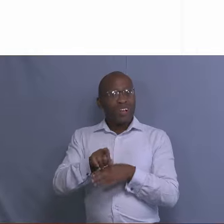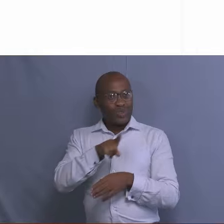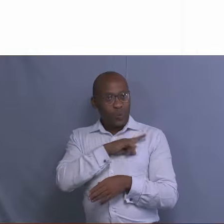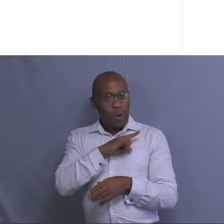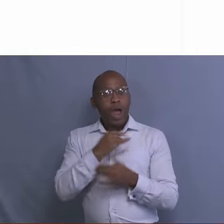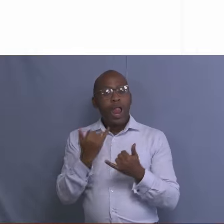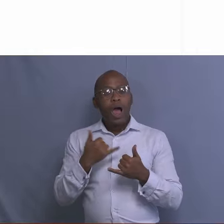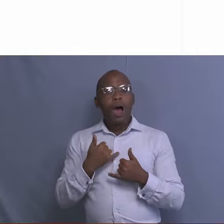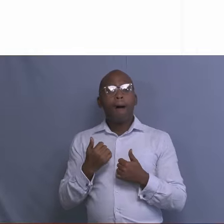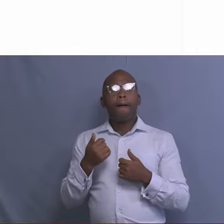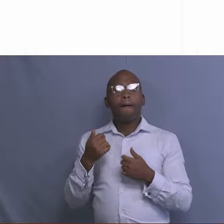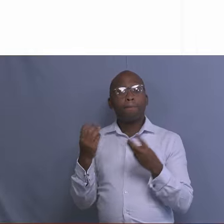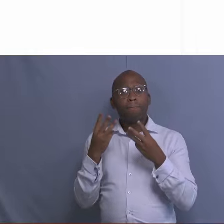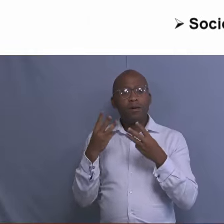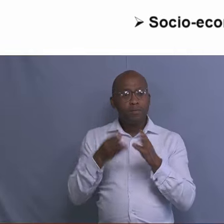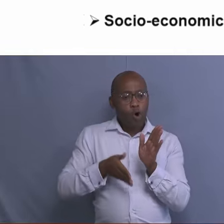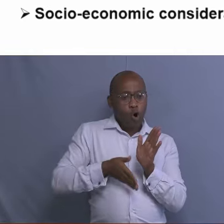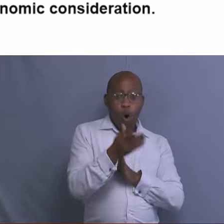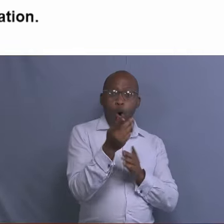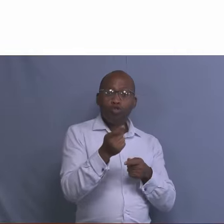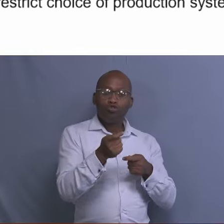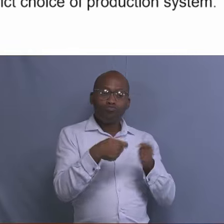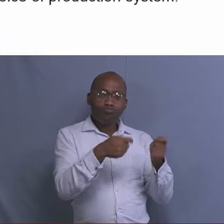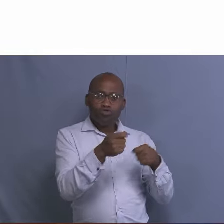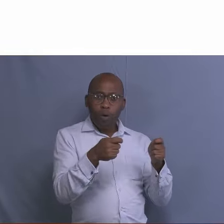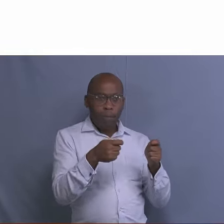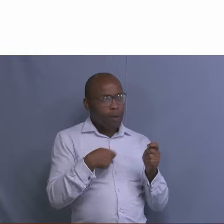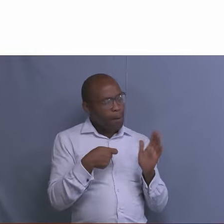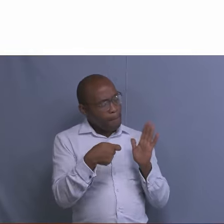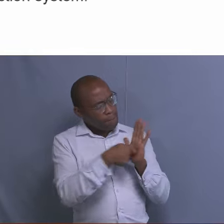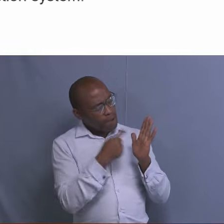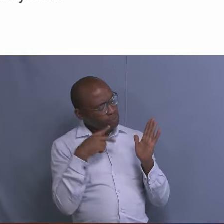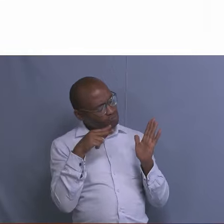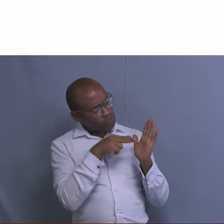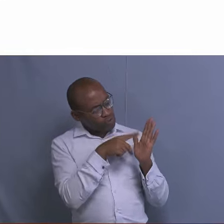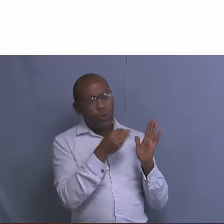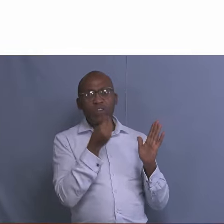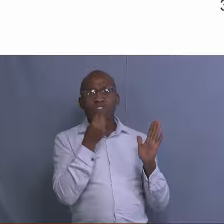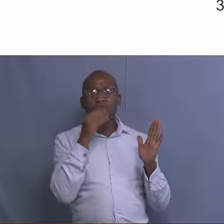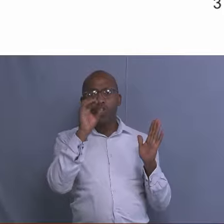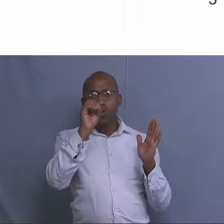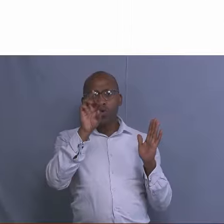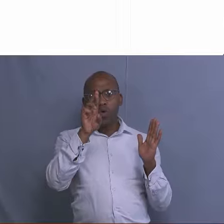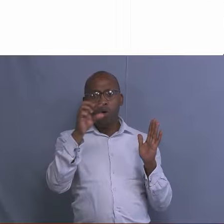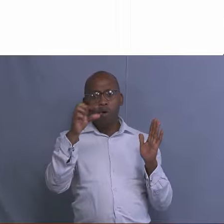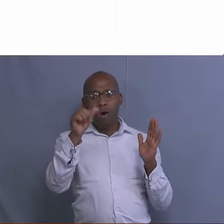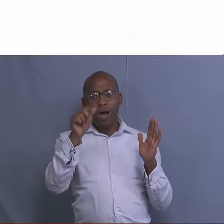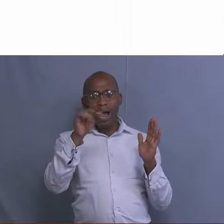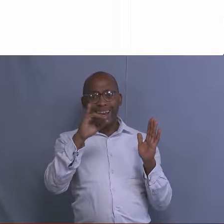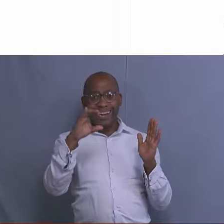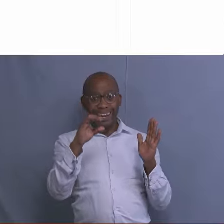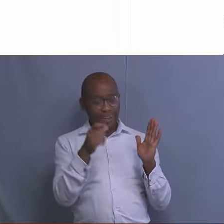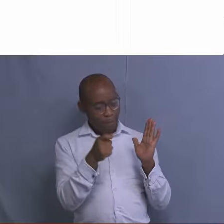have little residual effects of chemicals that are used in farming.